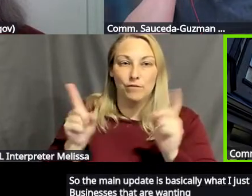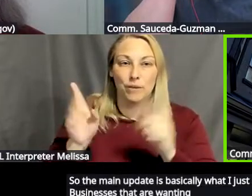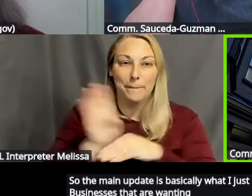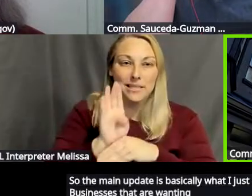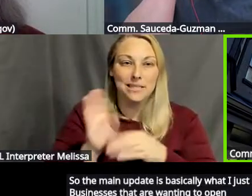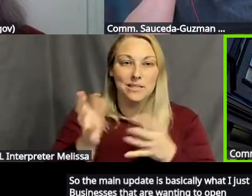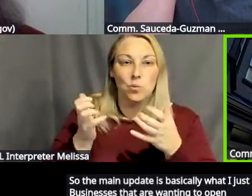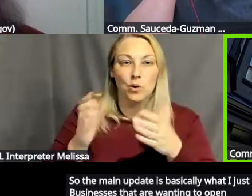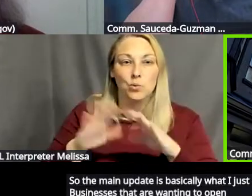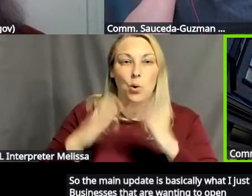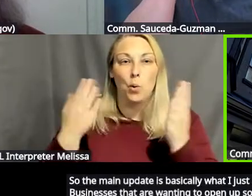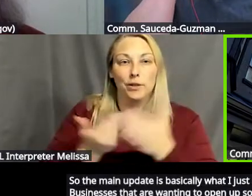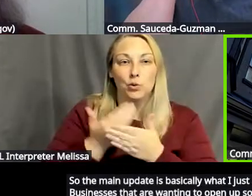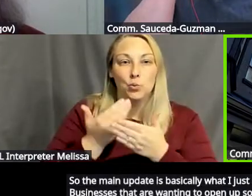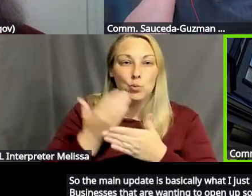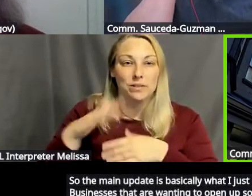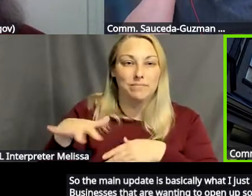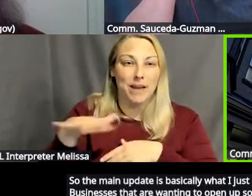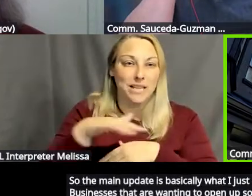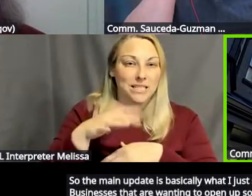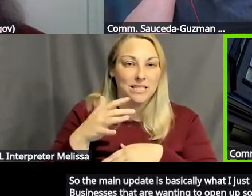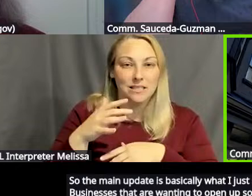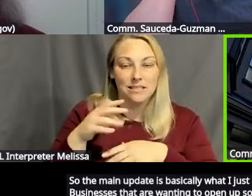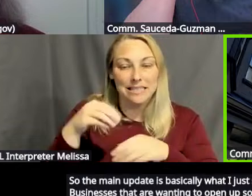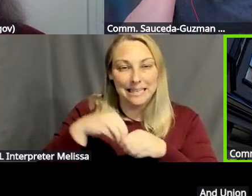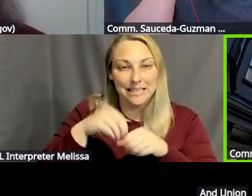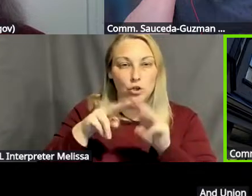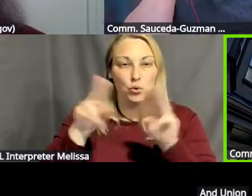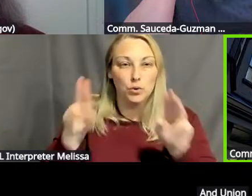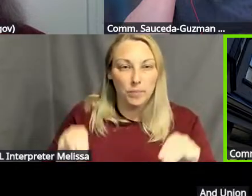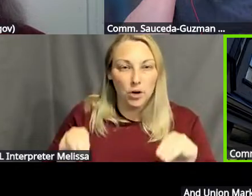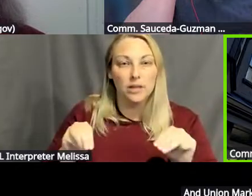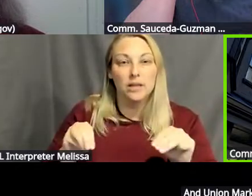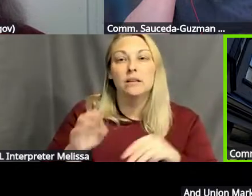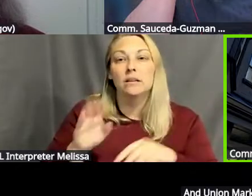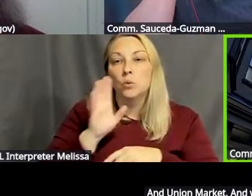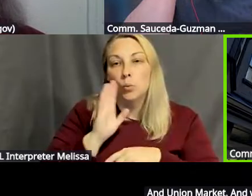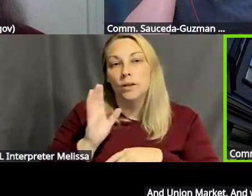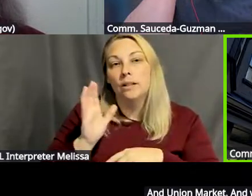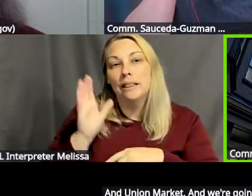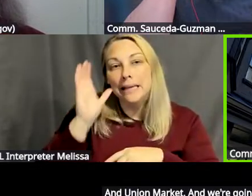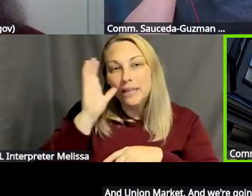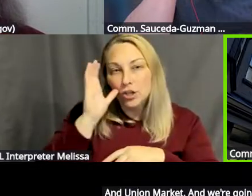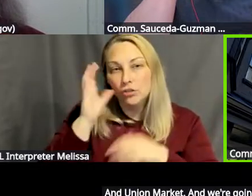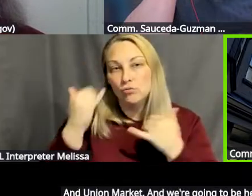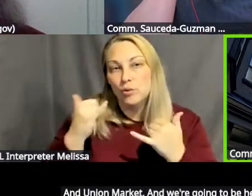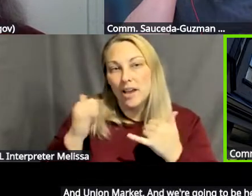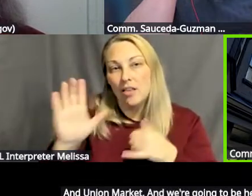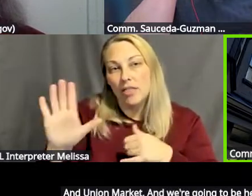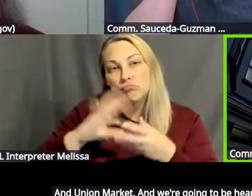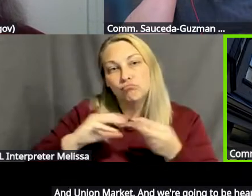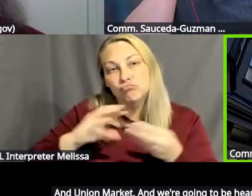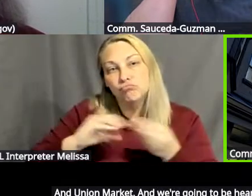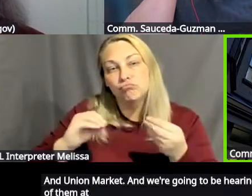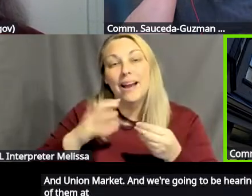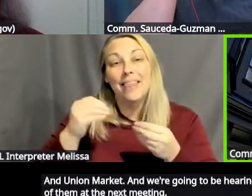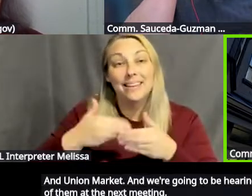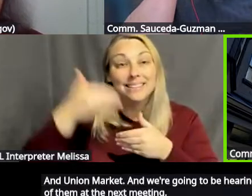new spaces in Union Market, and we're going to be hearing from one of them today and one of them at the next